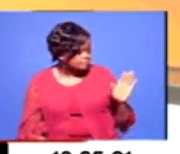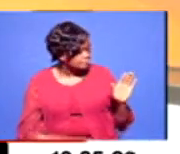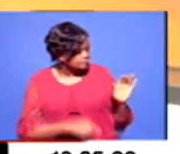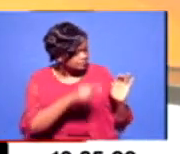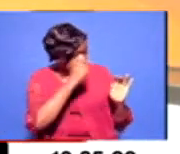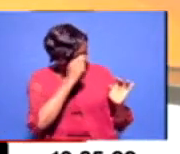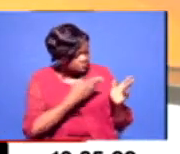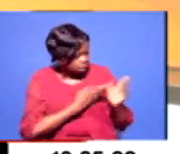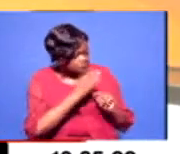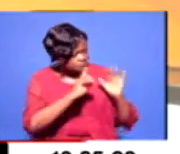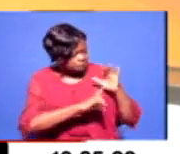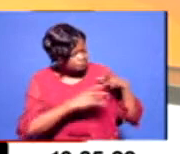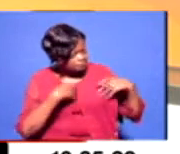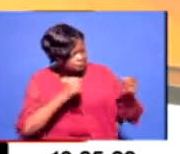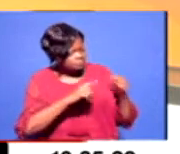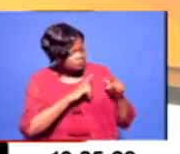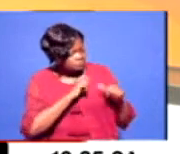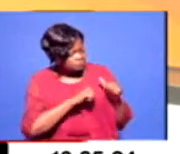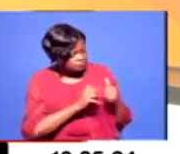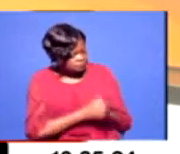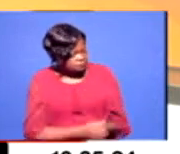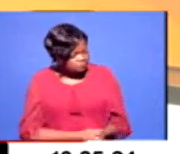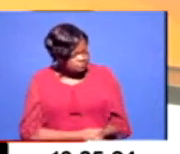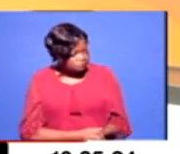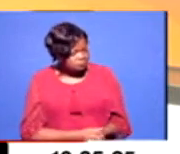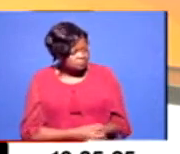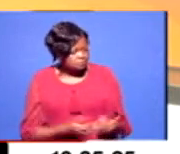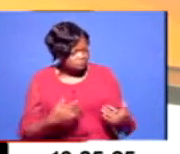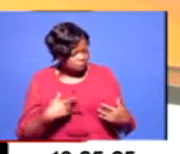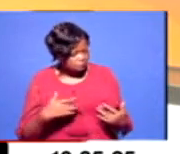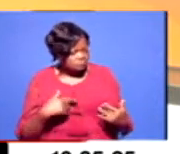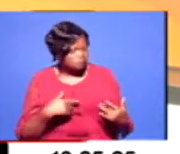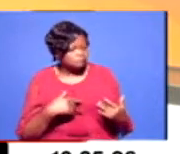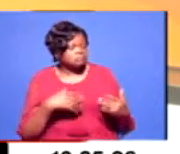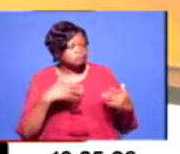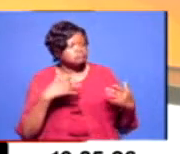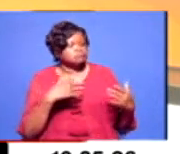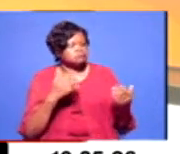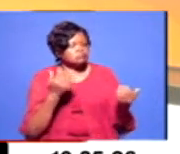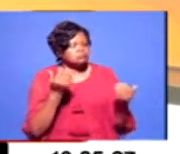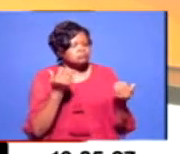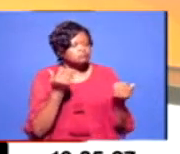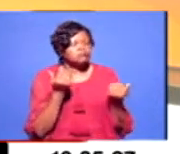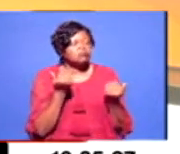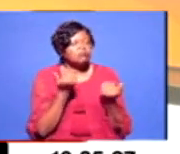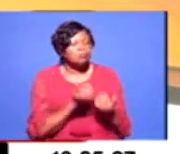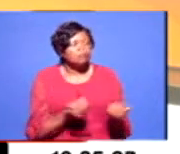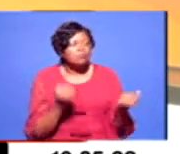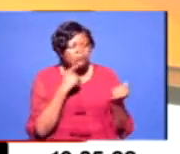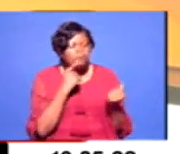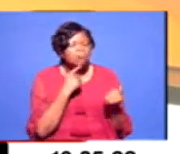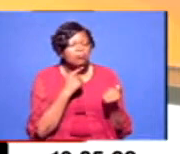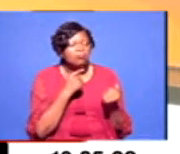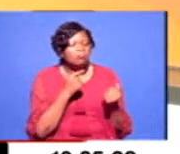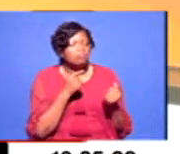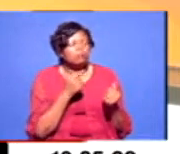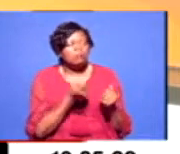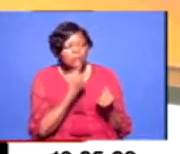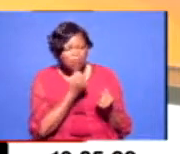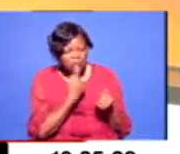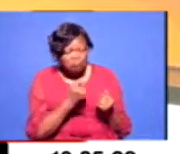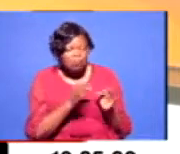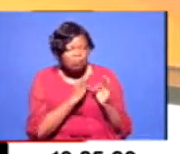the Ministry of Health, did talk about there is an uptick of contraceptives by these teenage girls.